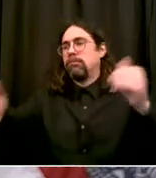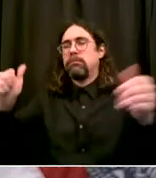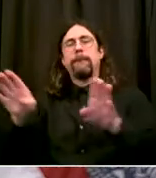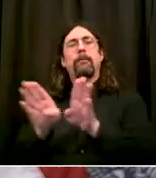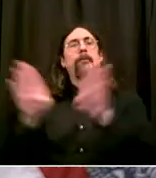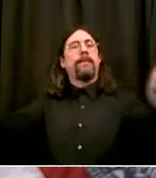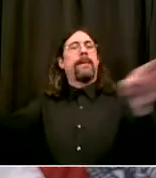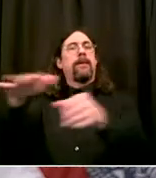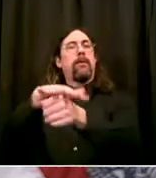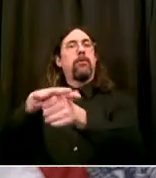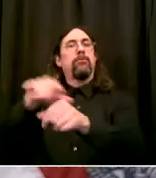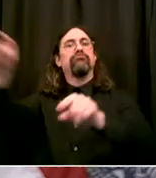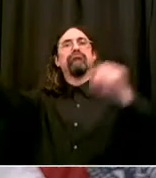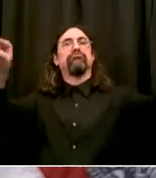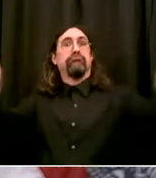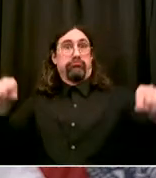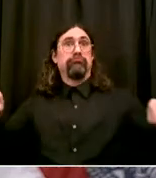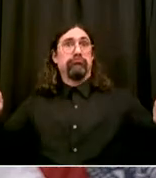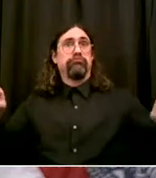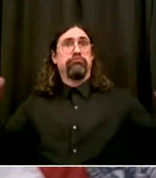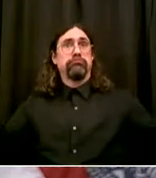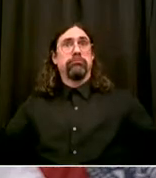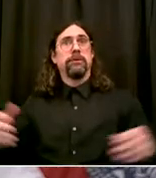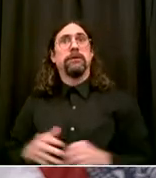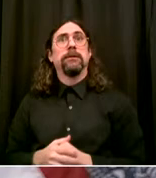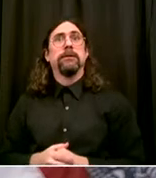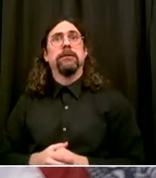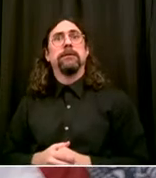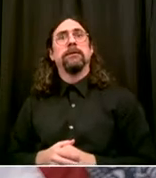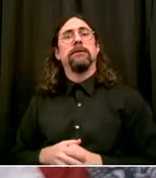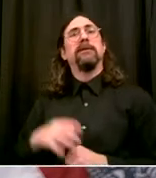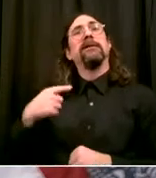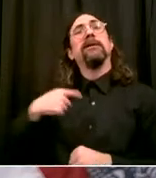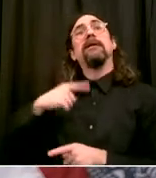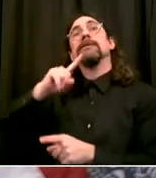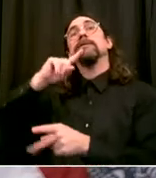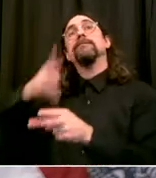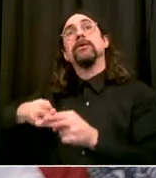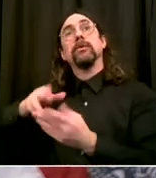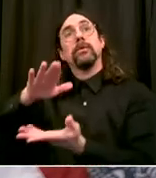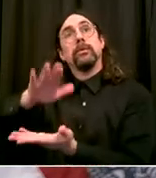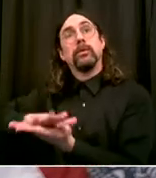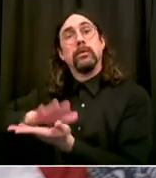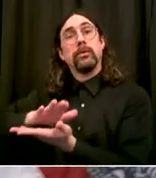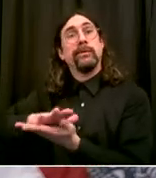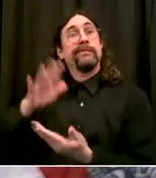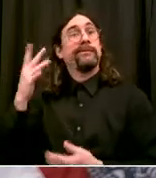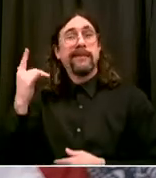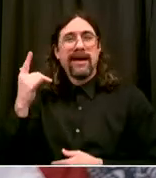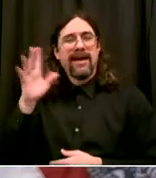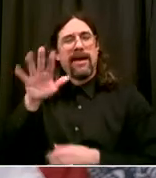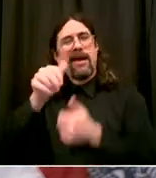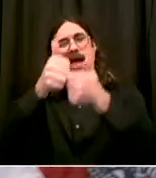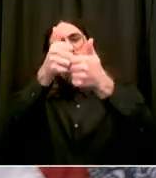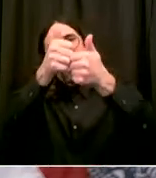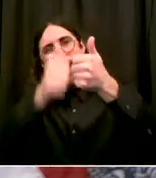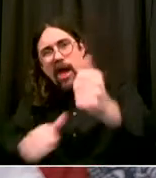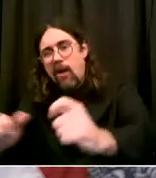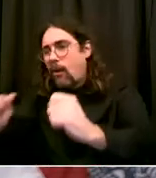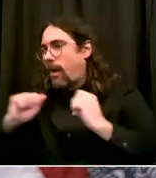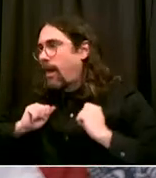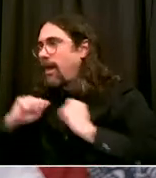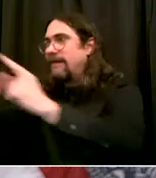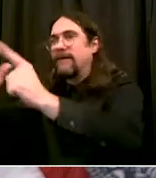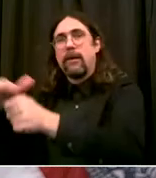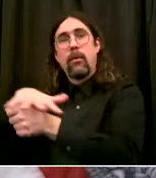to do is have people come in on the weekends to a school, we can do that. You know, if we find in a certain case we don't think the school day makes sense,